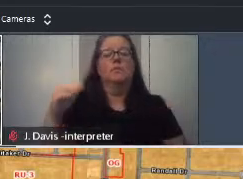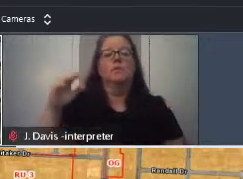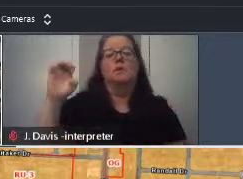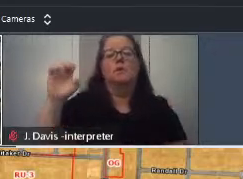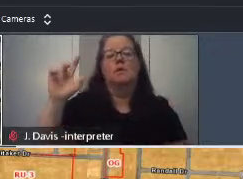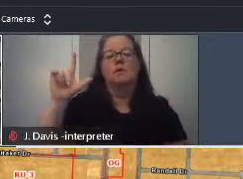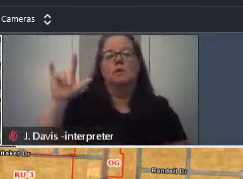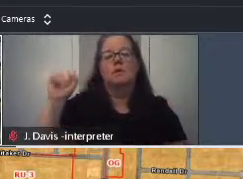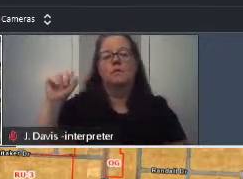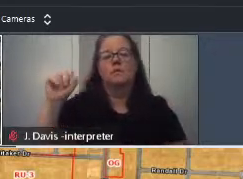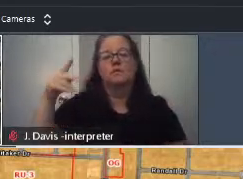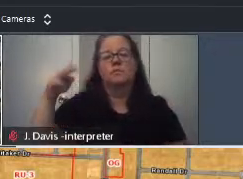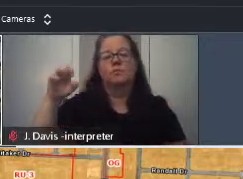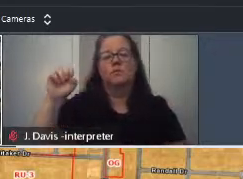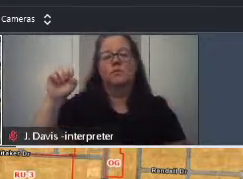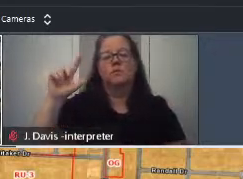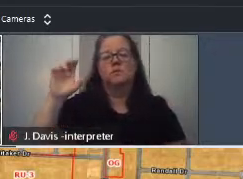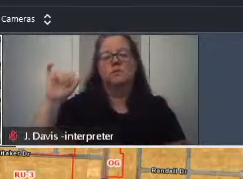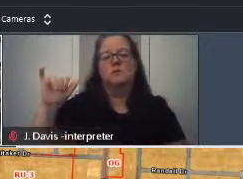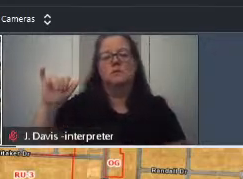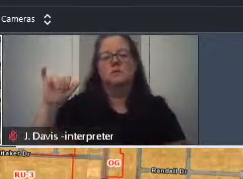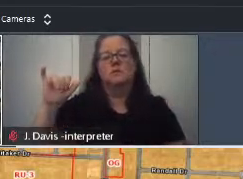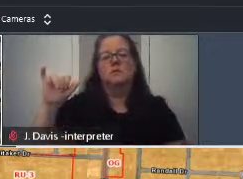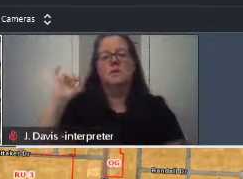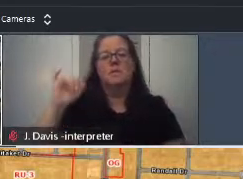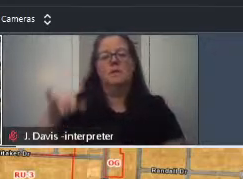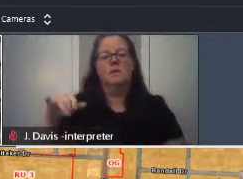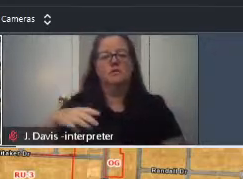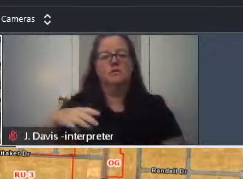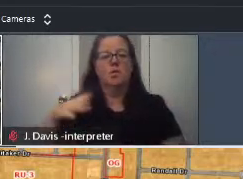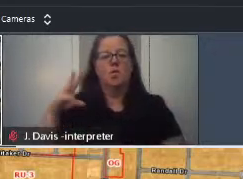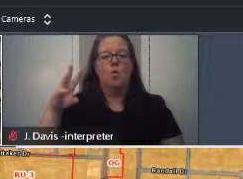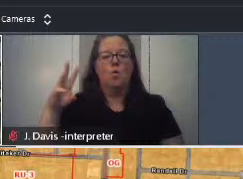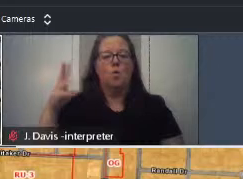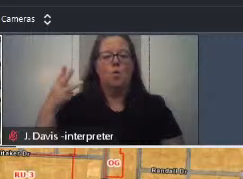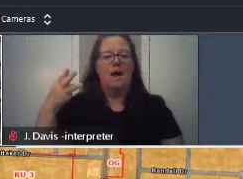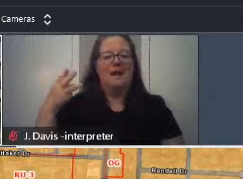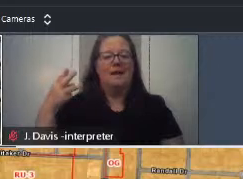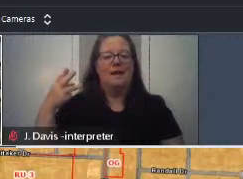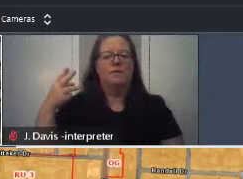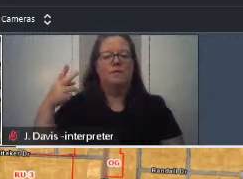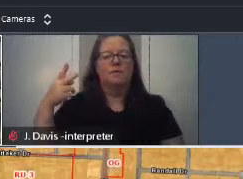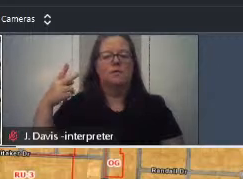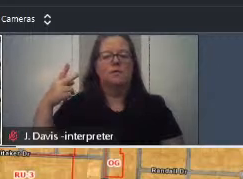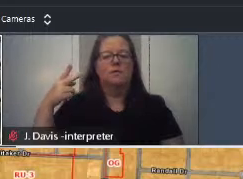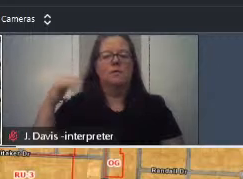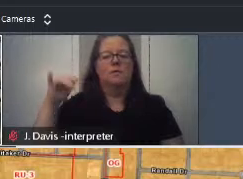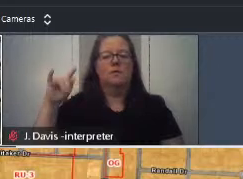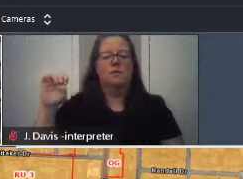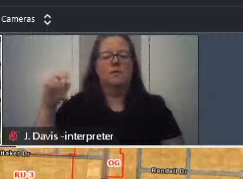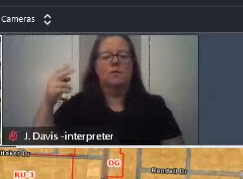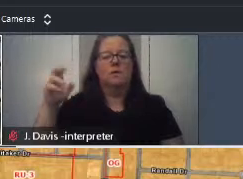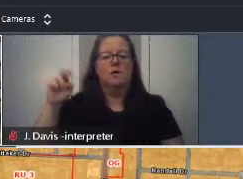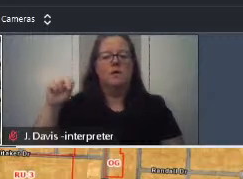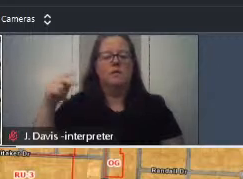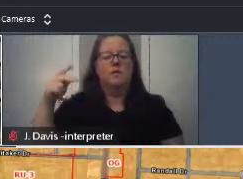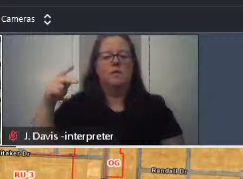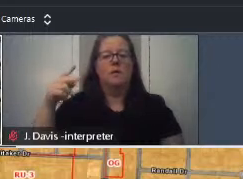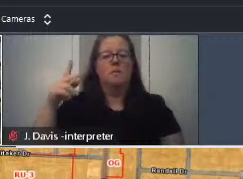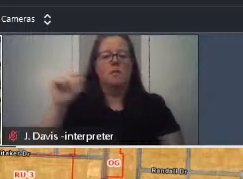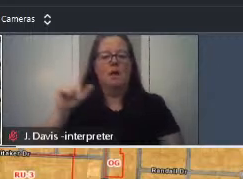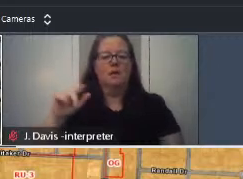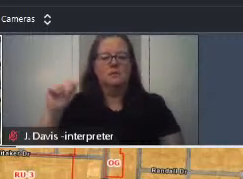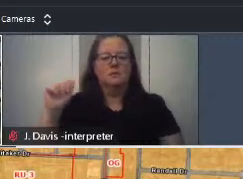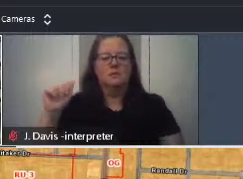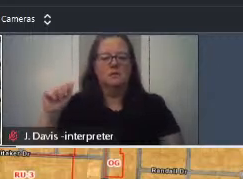Elvis Presley, this is the Whitehaven Plaza, South Plaza site at Rains and Finley. This was